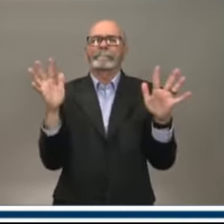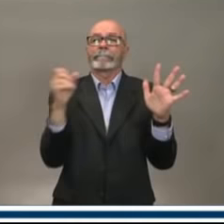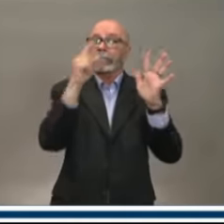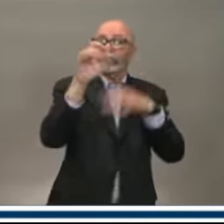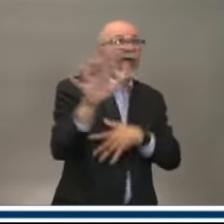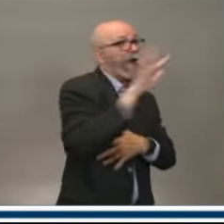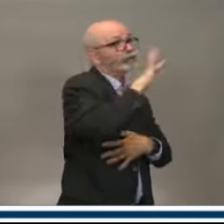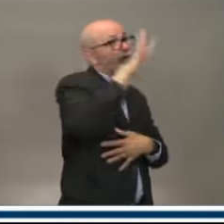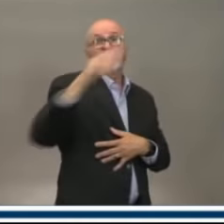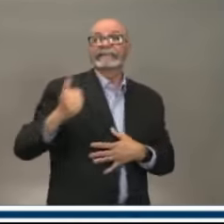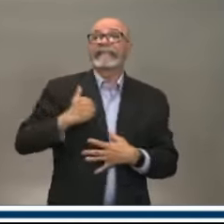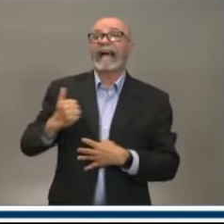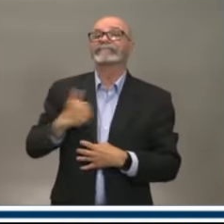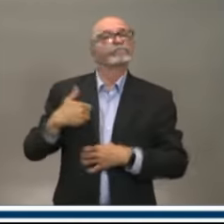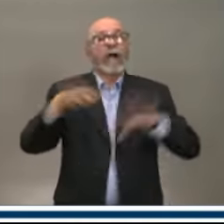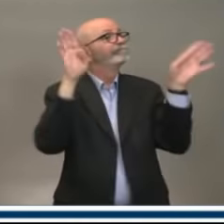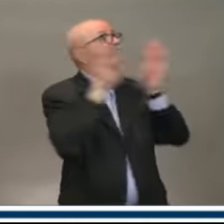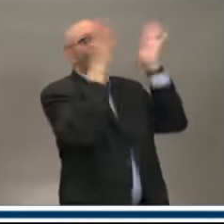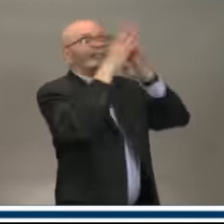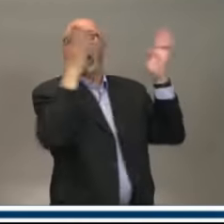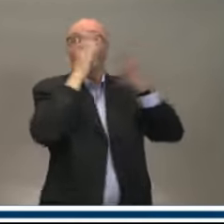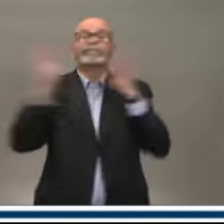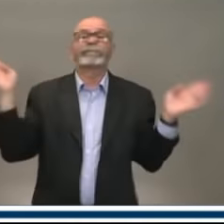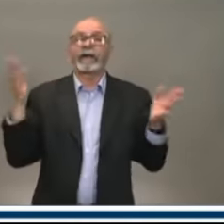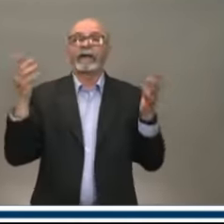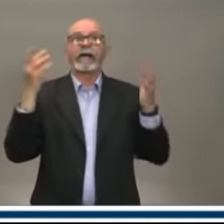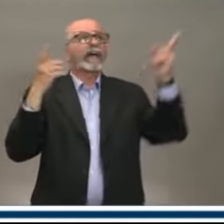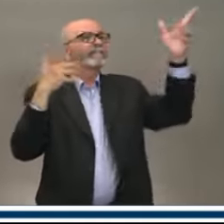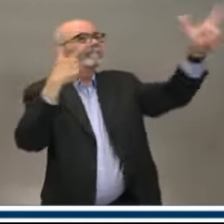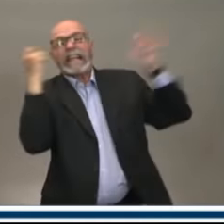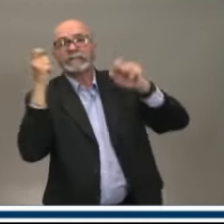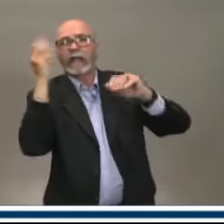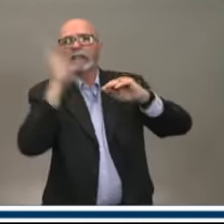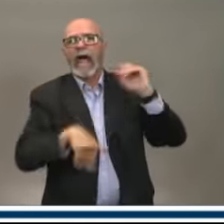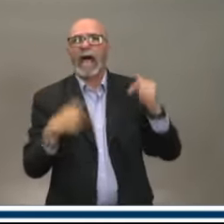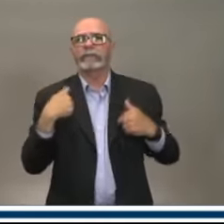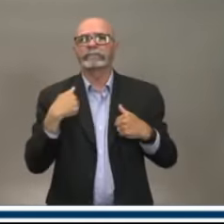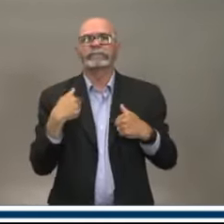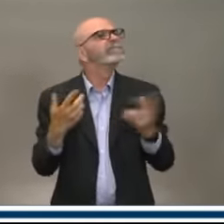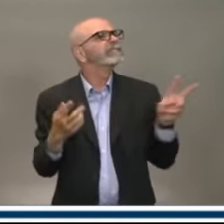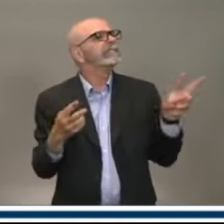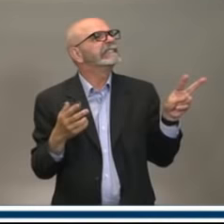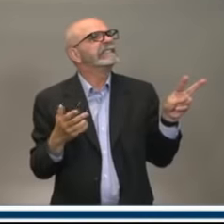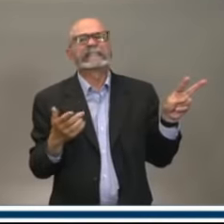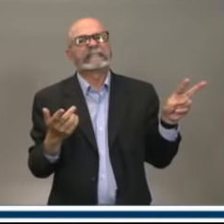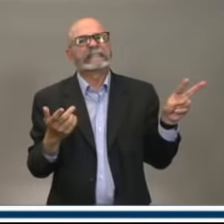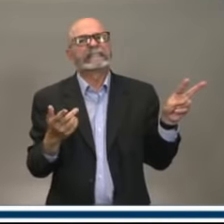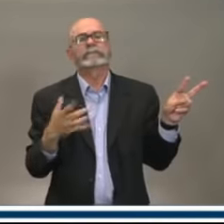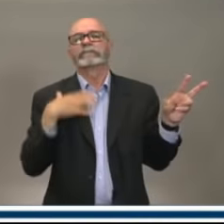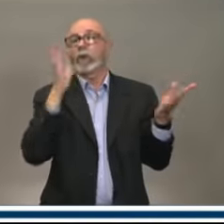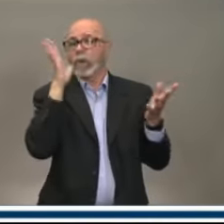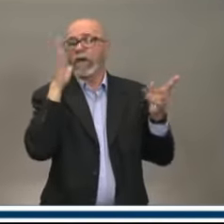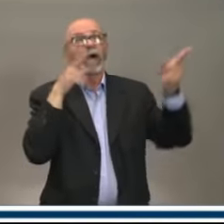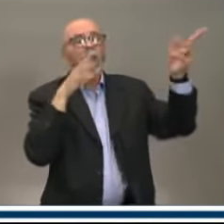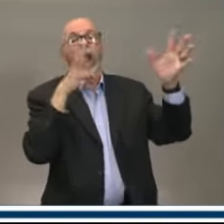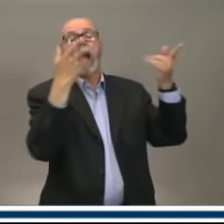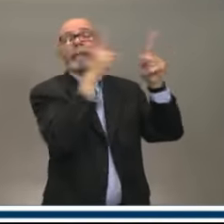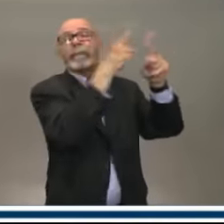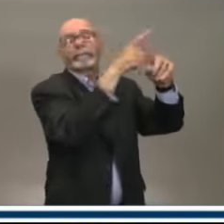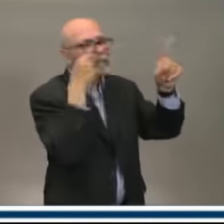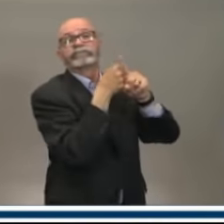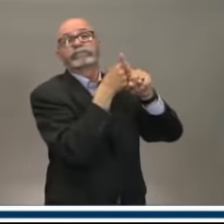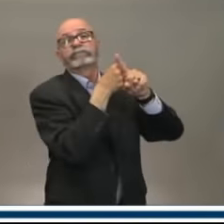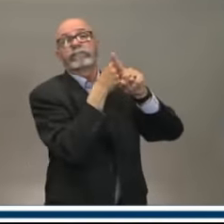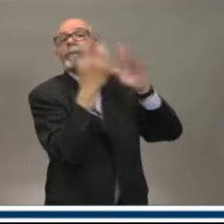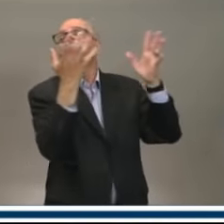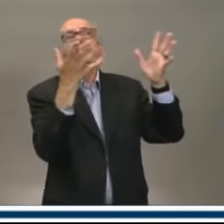learn from them. Maybe we'll learn a lesson that we could actually go a little faster, but they may actually learn a lesson from us about being slow and steady